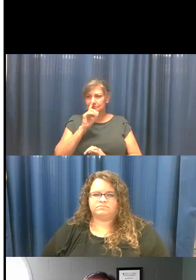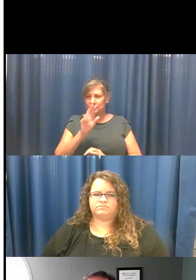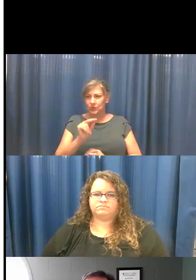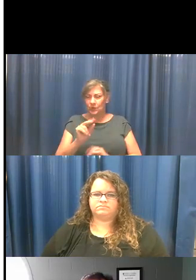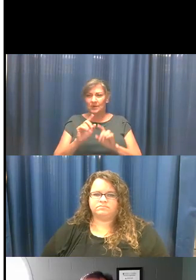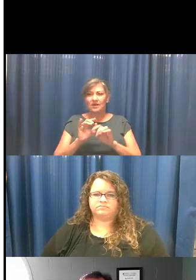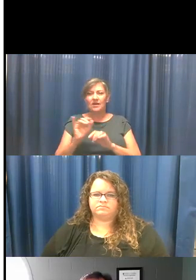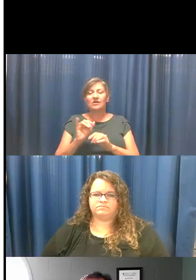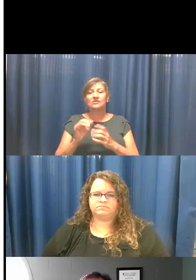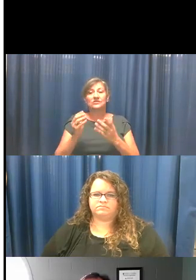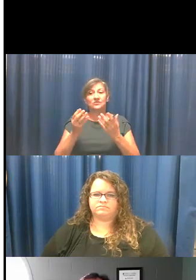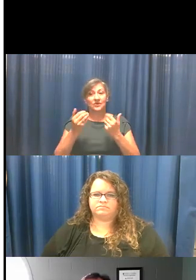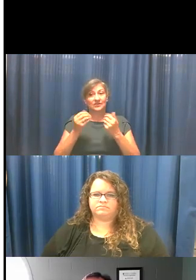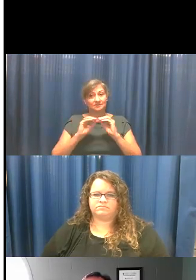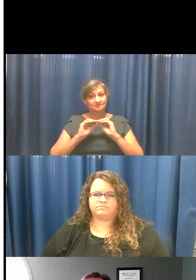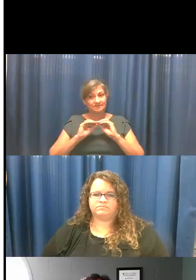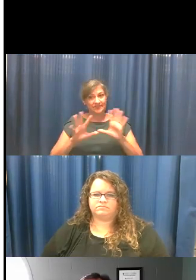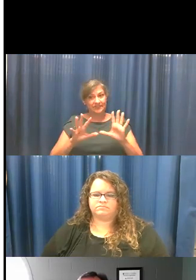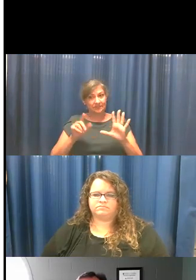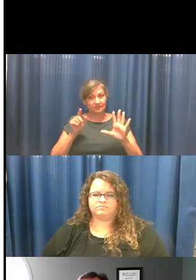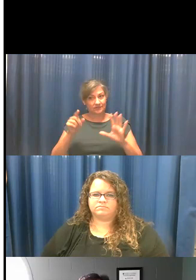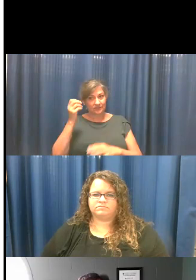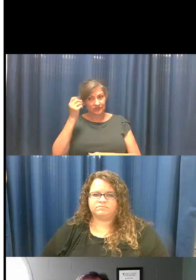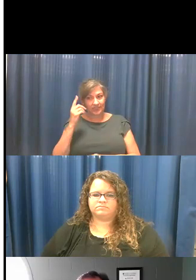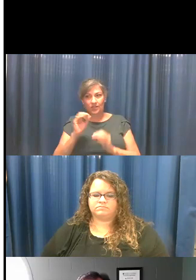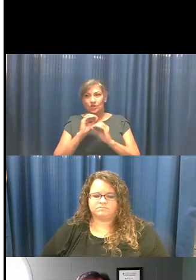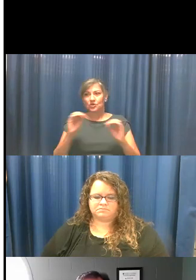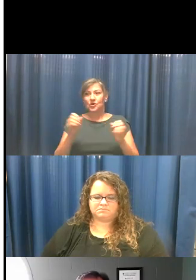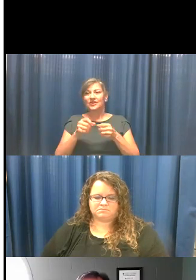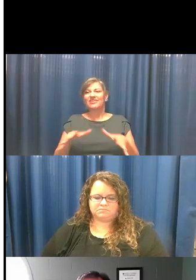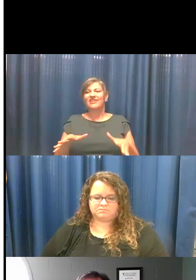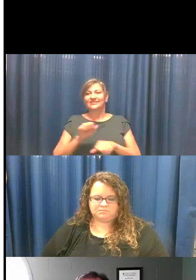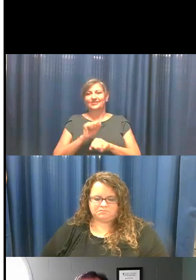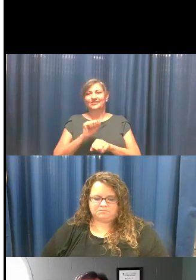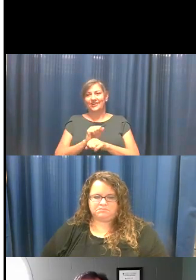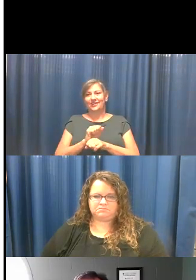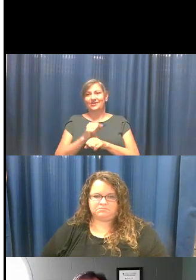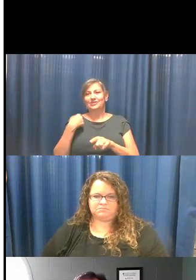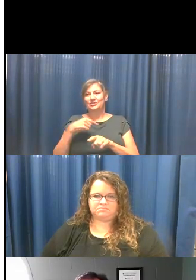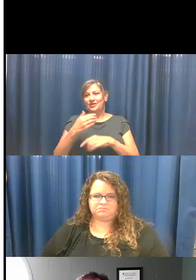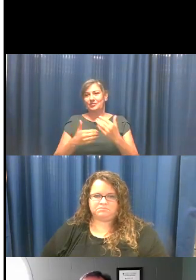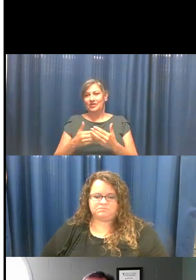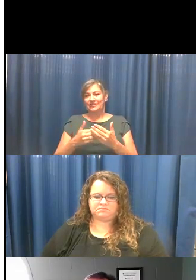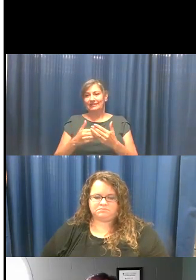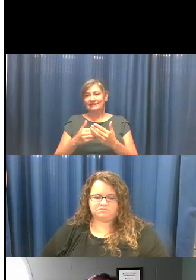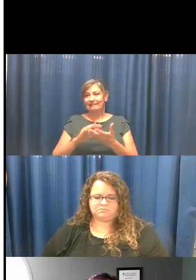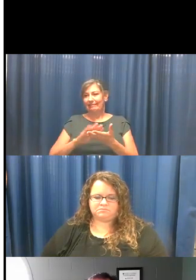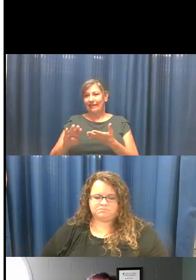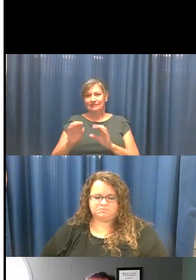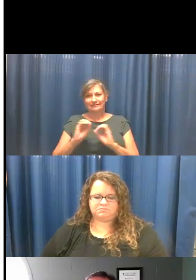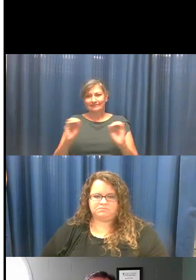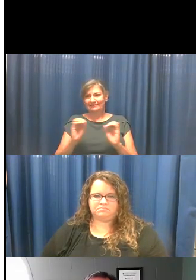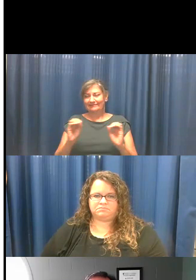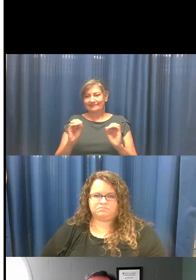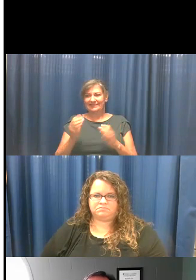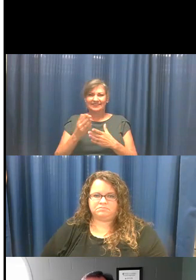want to make it very clear, make sure people know no one lost their job through this process. There were no layoffs. We have a couple of people